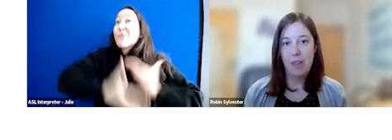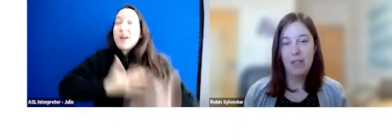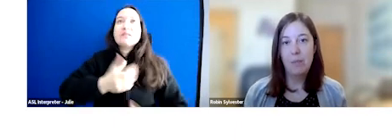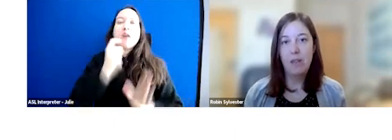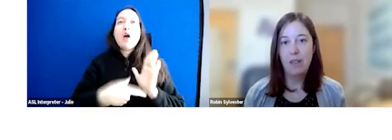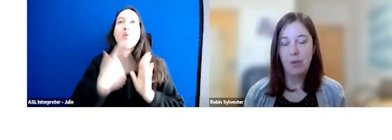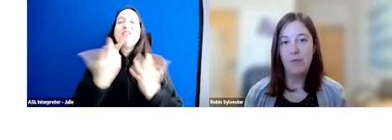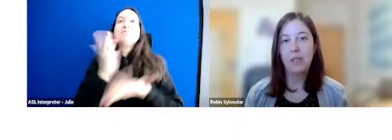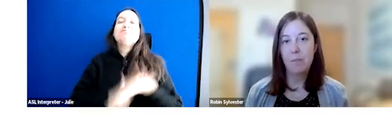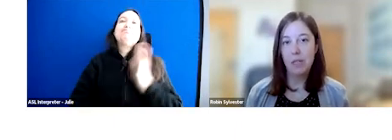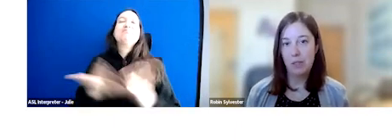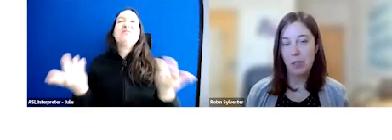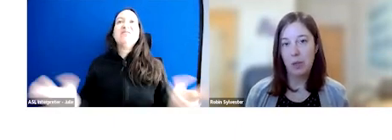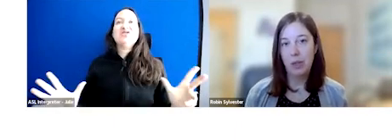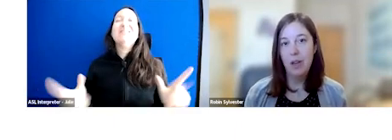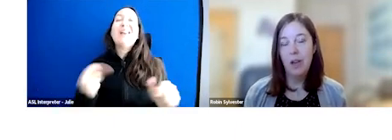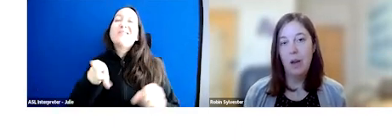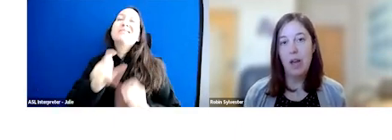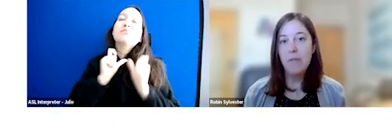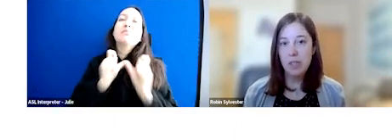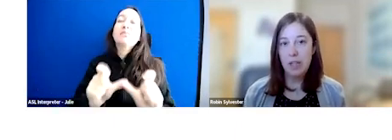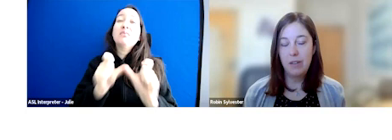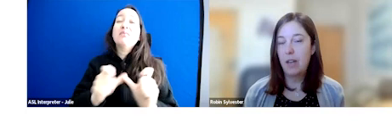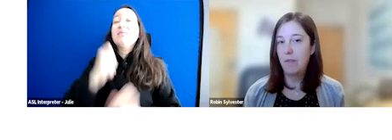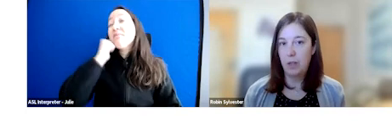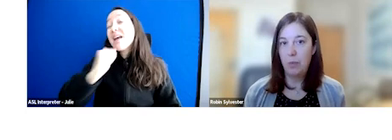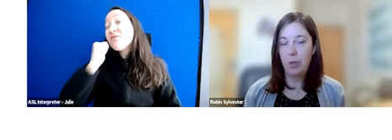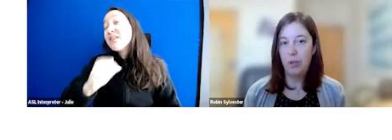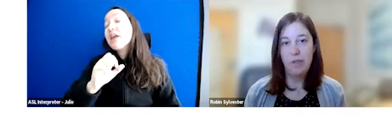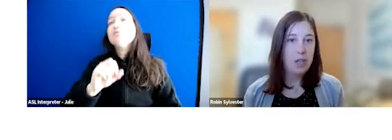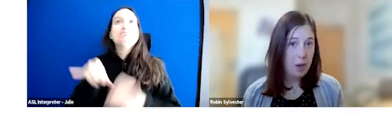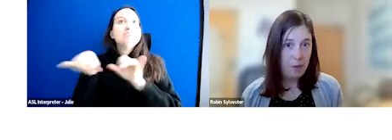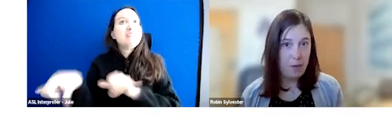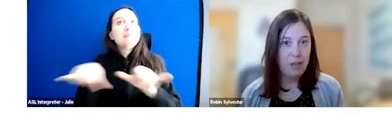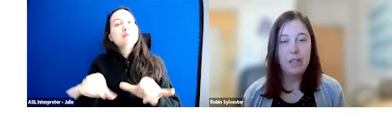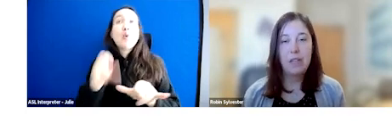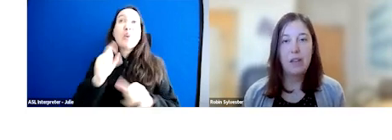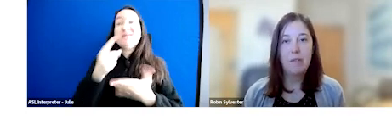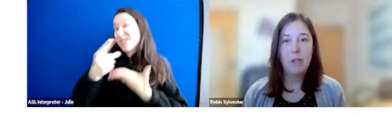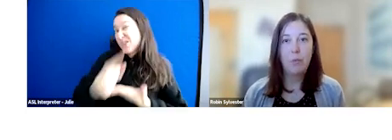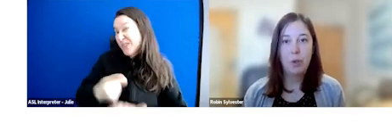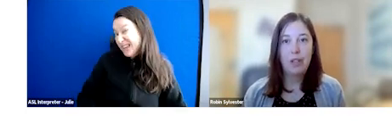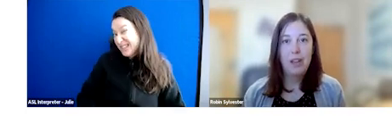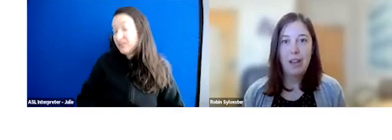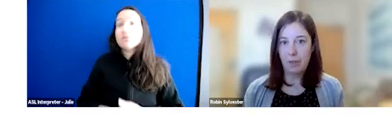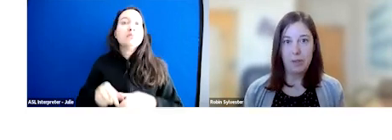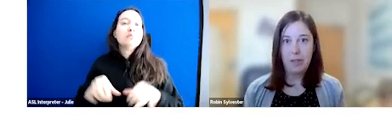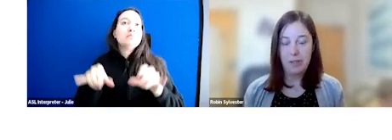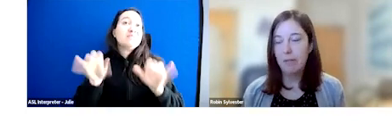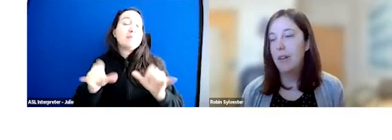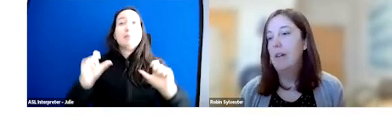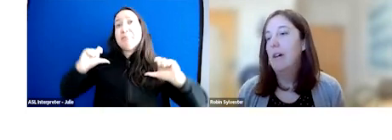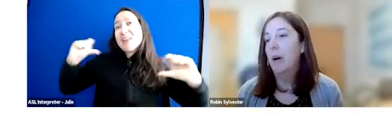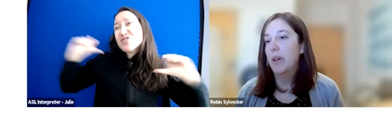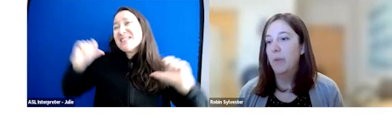one-time thing. It's something that you have to commit to doing every day, kind of like you would every day or every week, let's say, kind of like you would